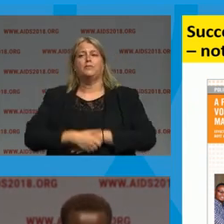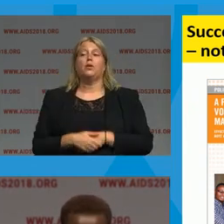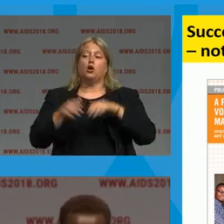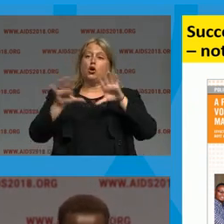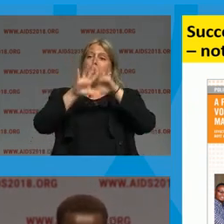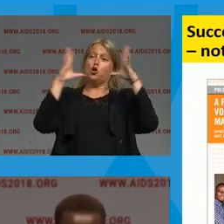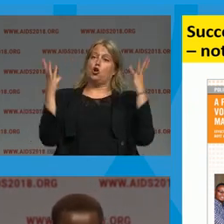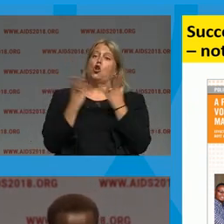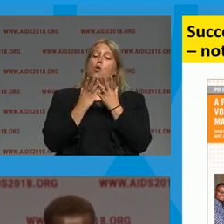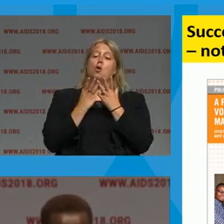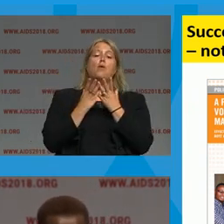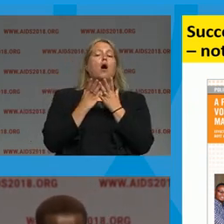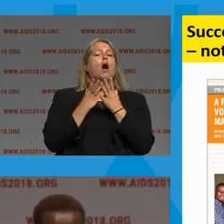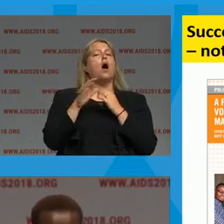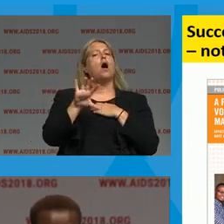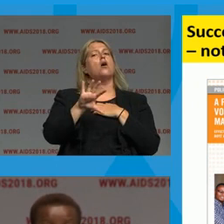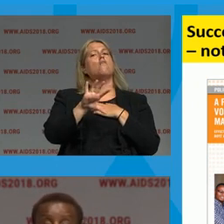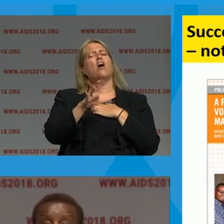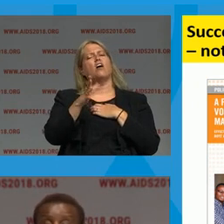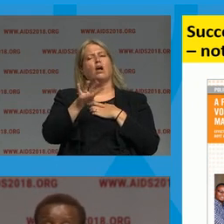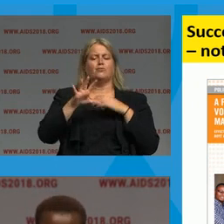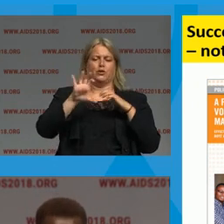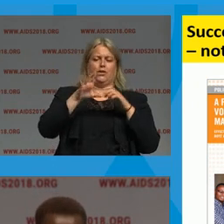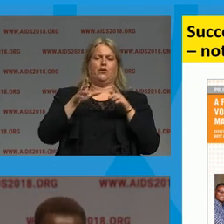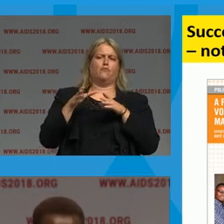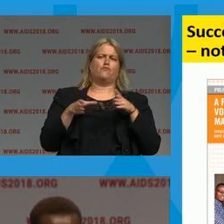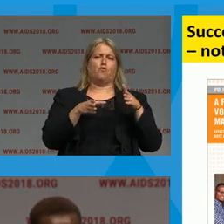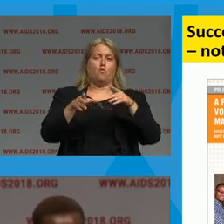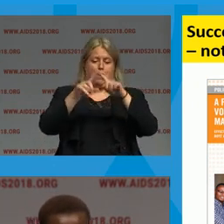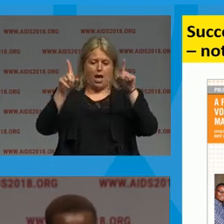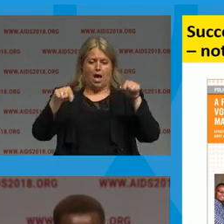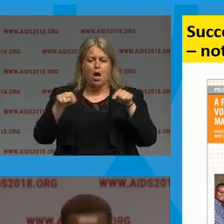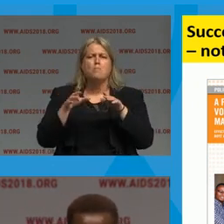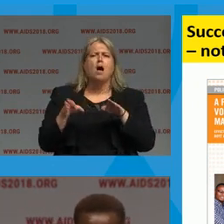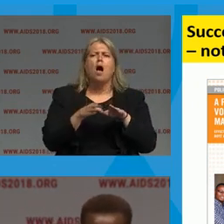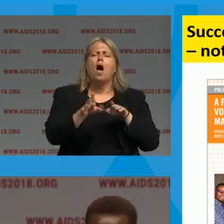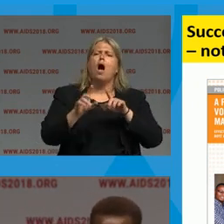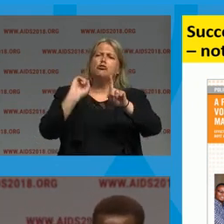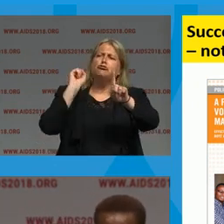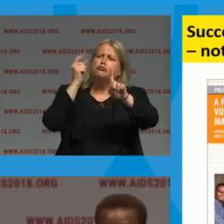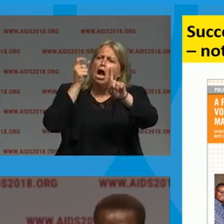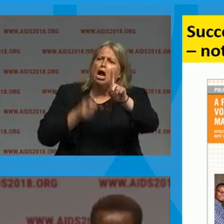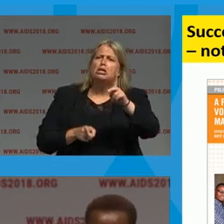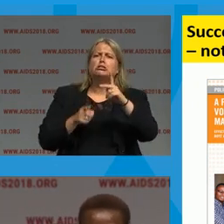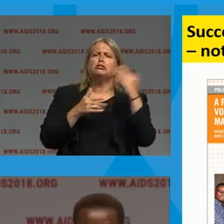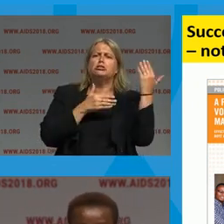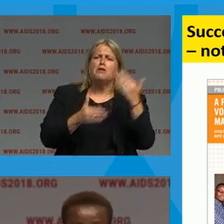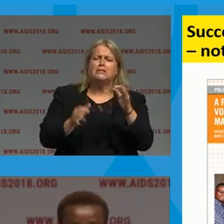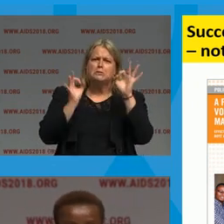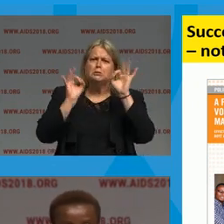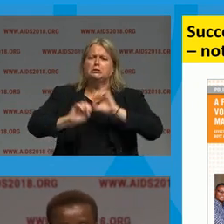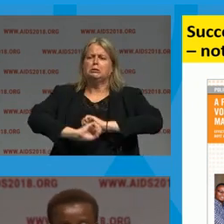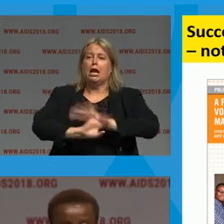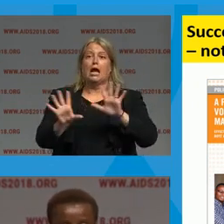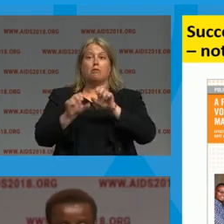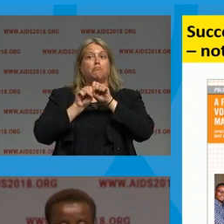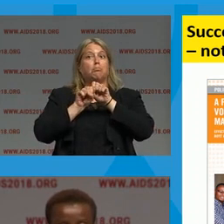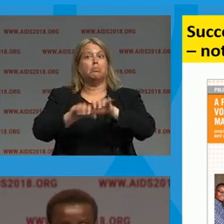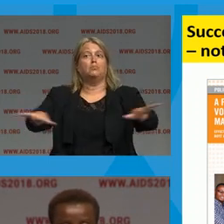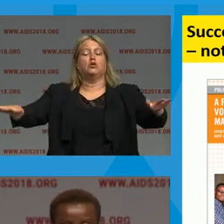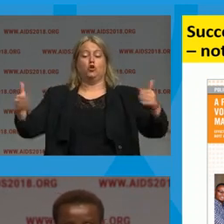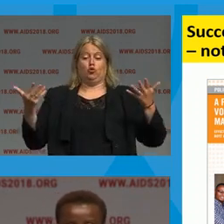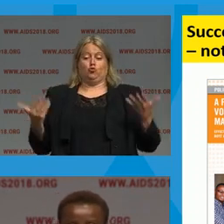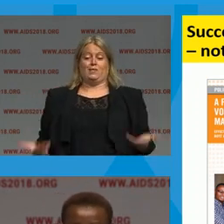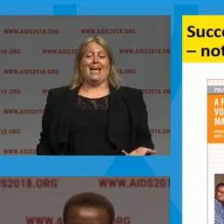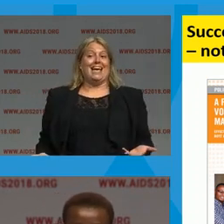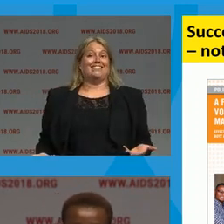country roadmaps, in-country roadmaps were developed with clear targets, and services were implemented at scale. And today, for instance, last